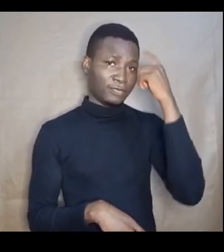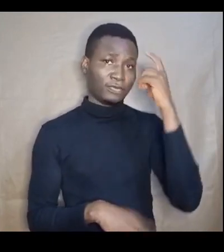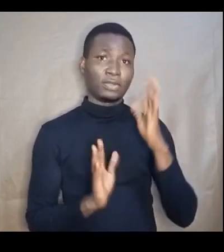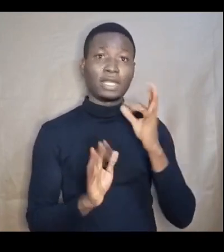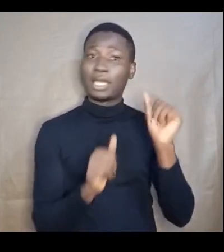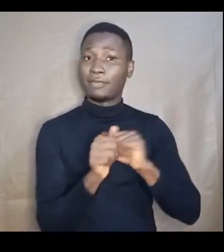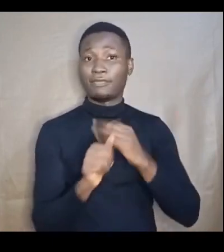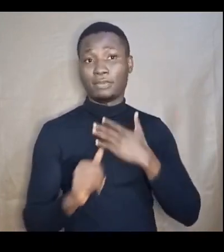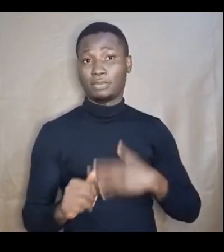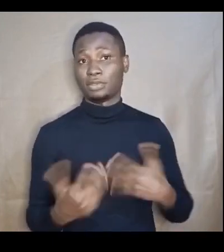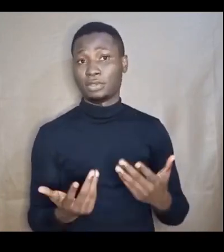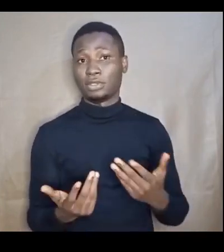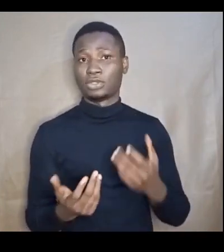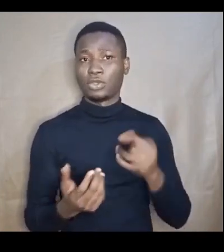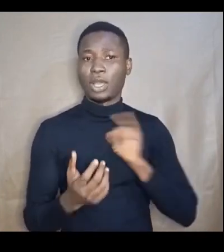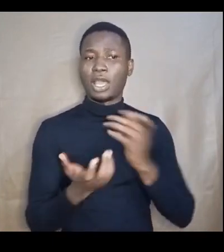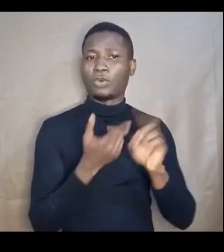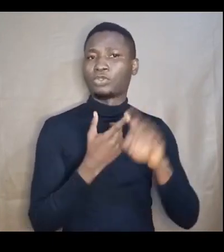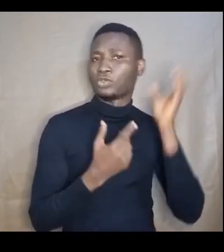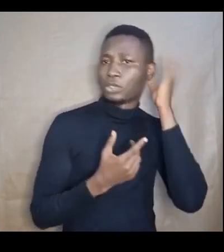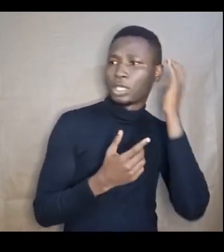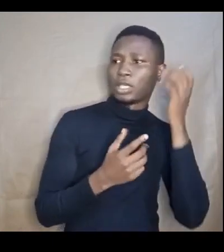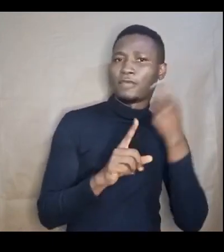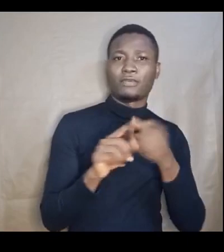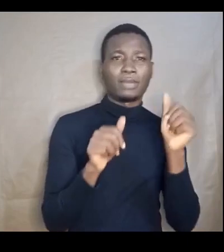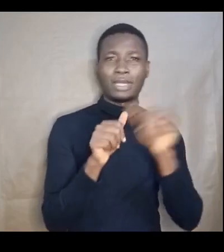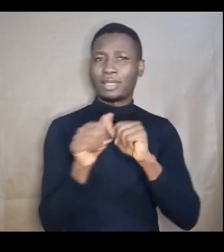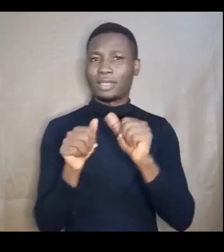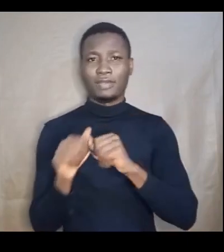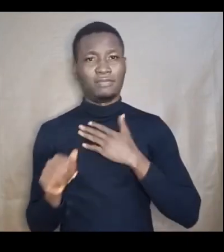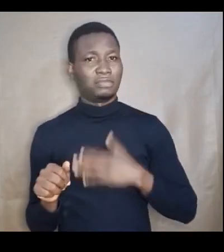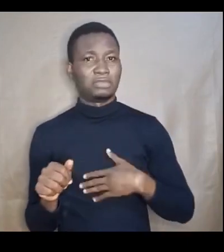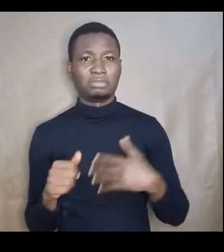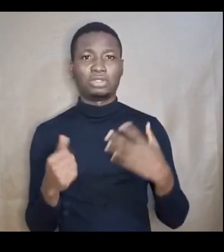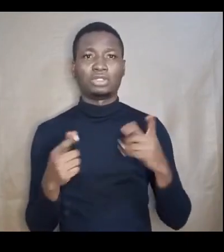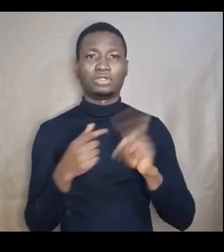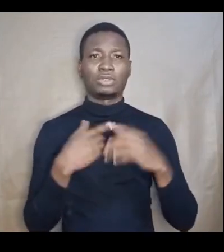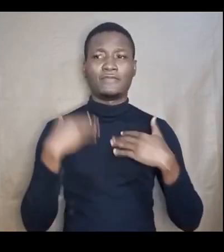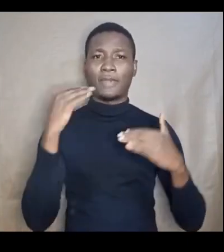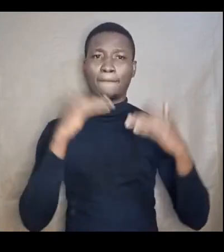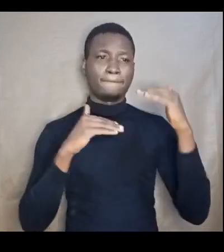I intend to hear from everybody and be able to make a balanced and fair